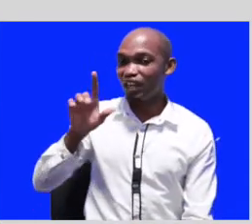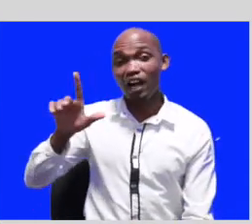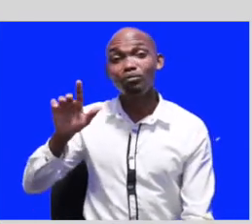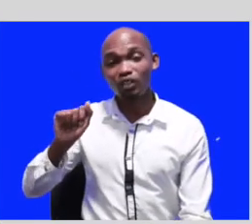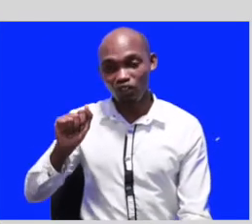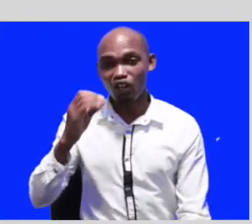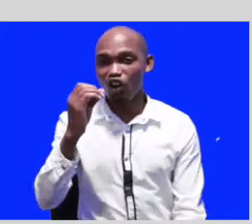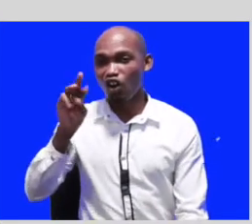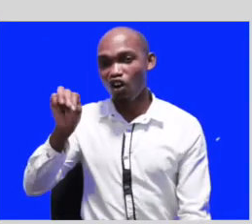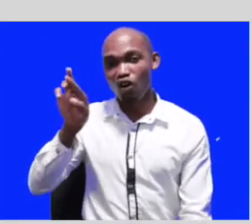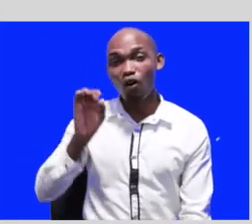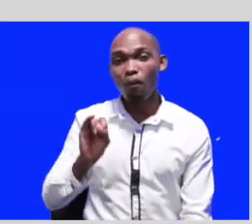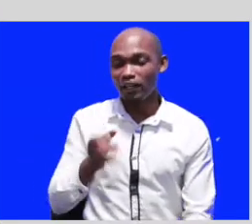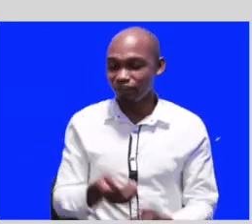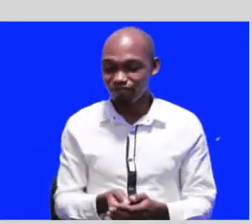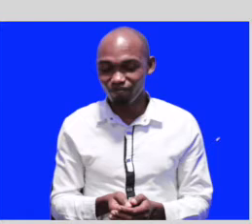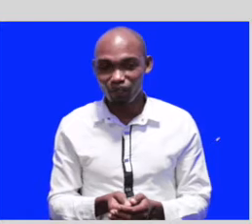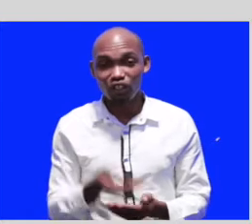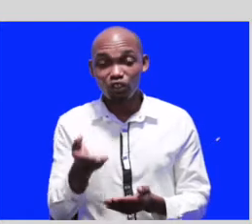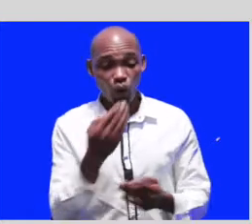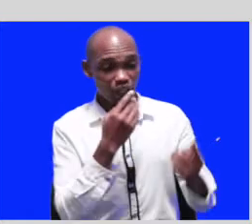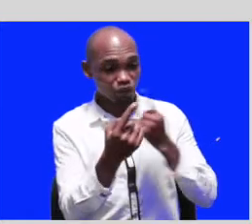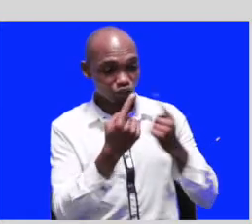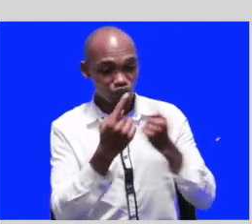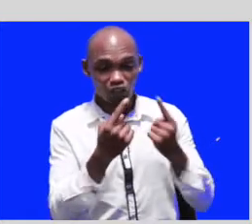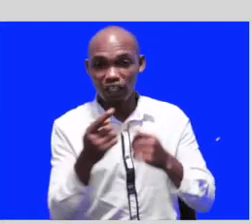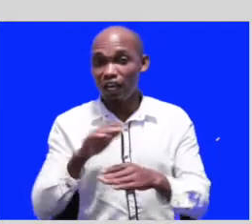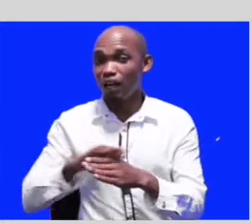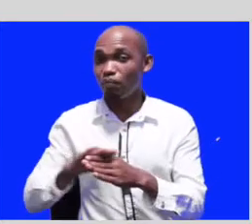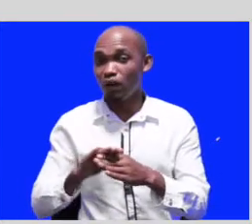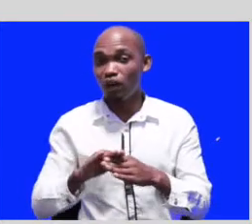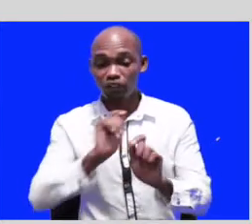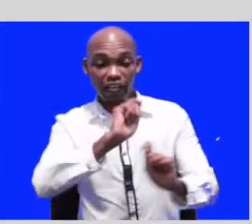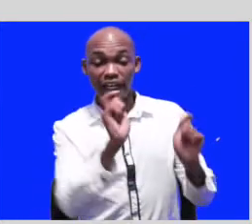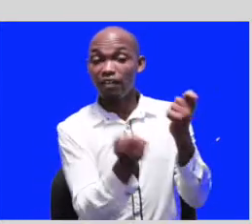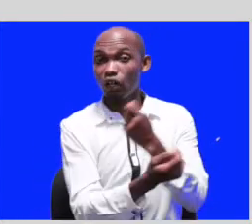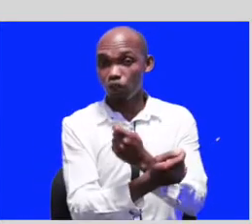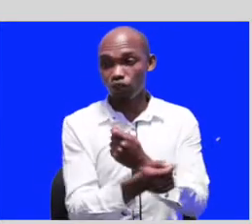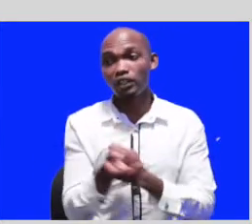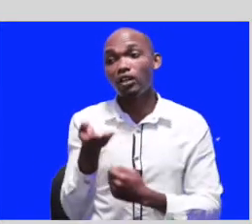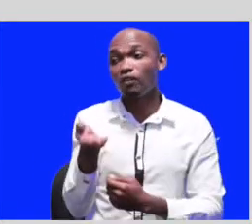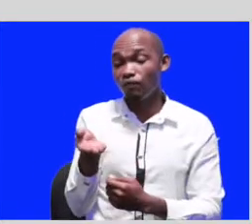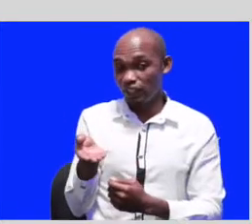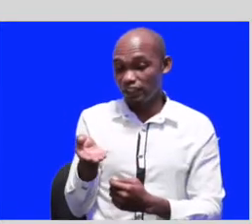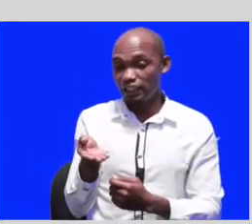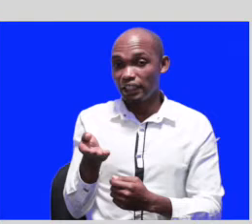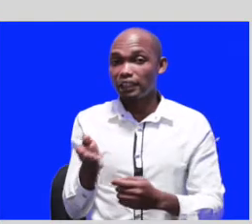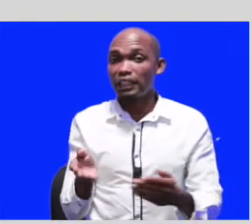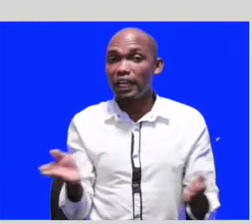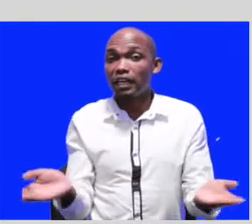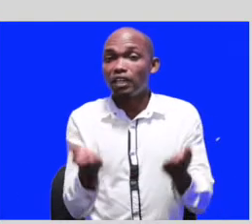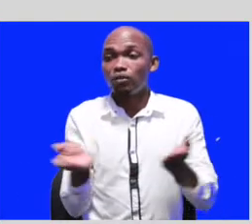Salum. When we say evolution, we mean the gradual development of organisms from